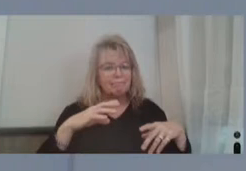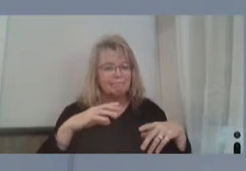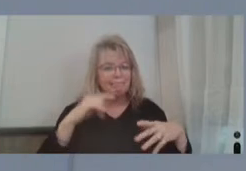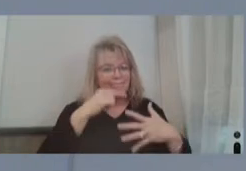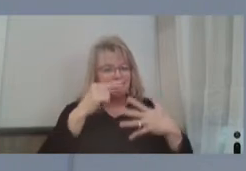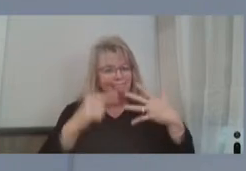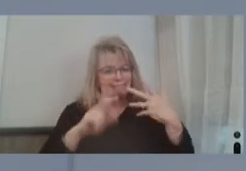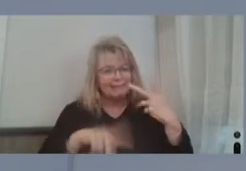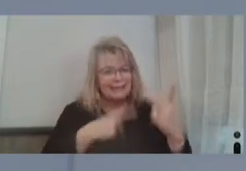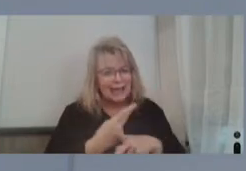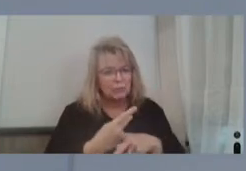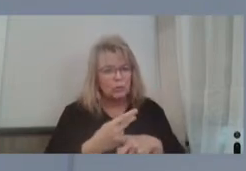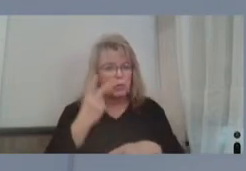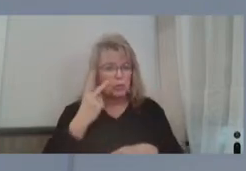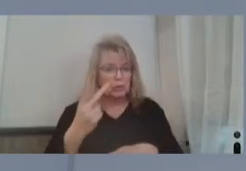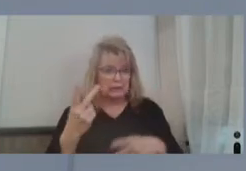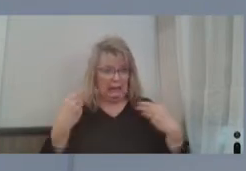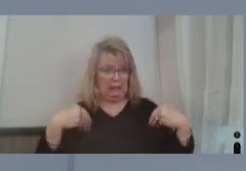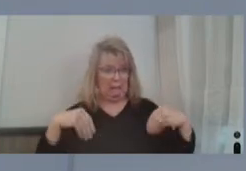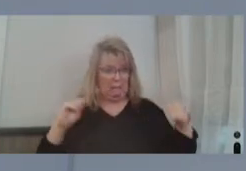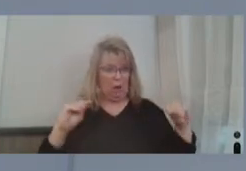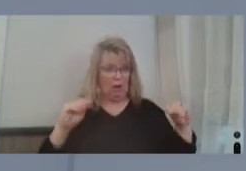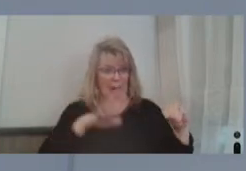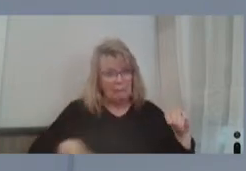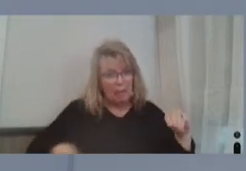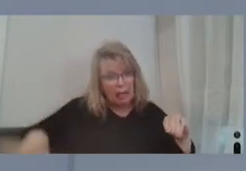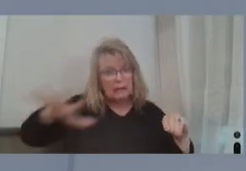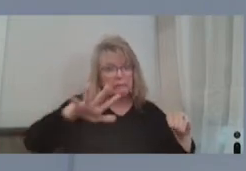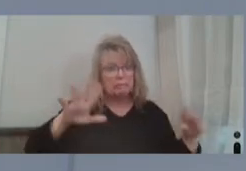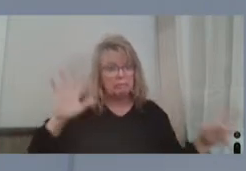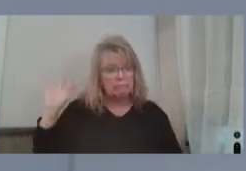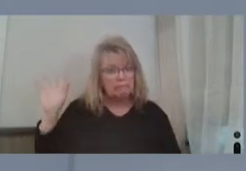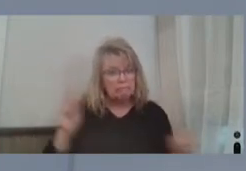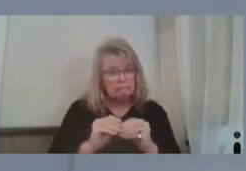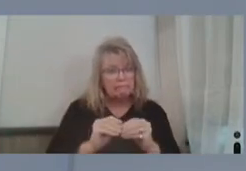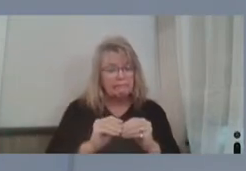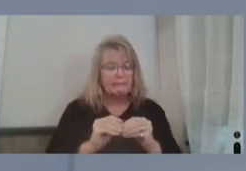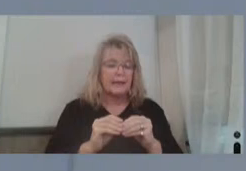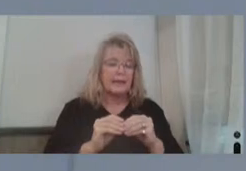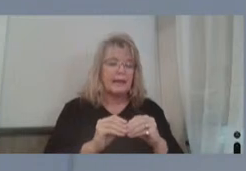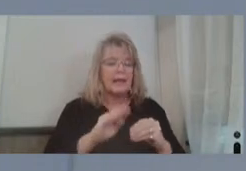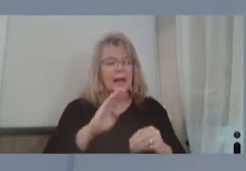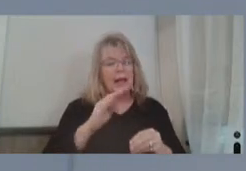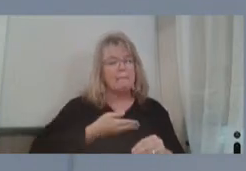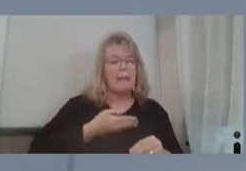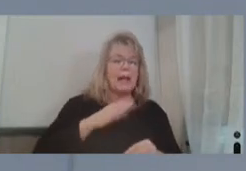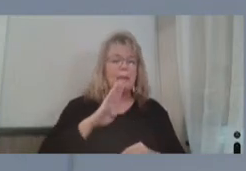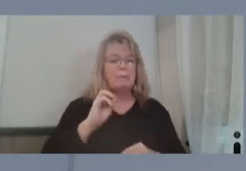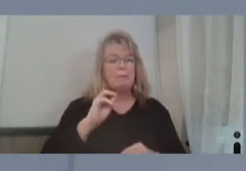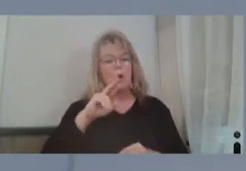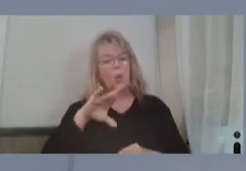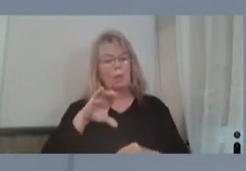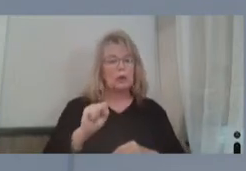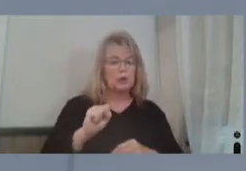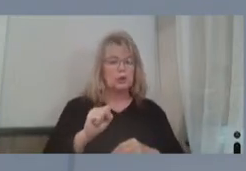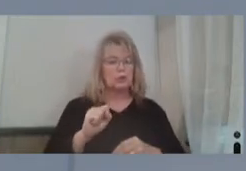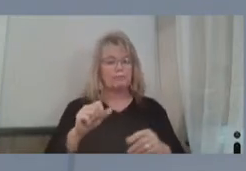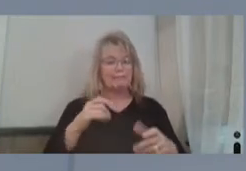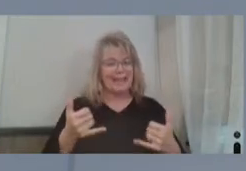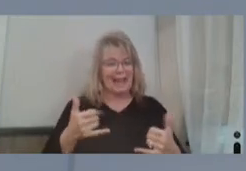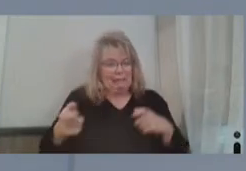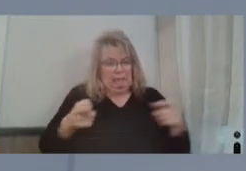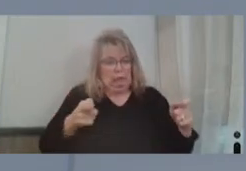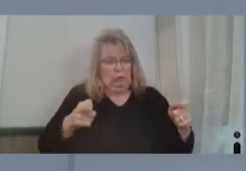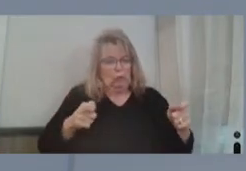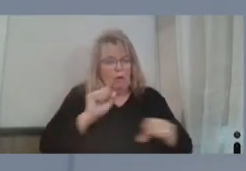seeing in the marketplace overall is, you know, the baby boomers who dominate the employment market, and they